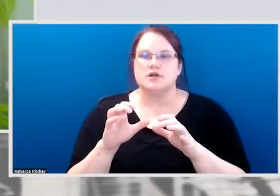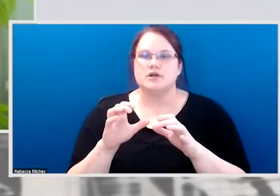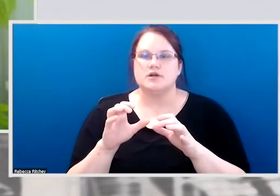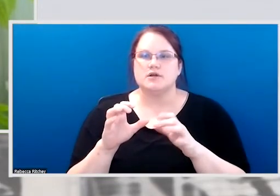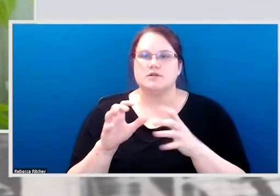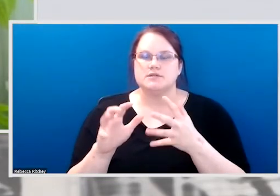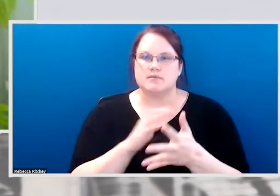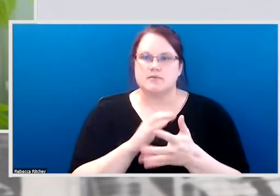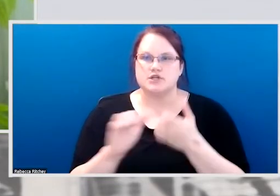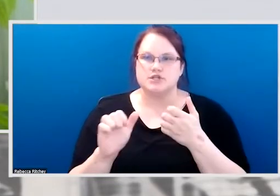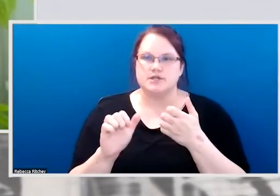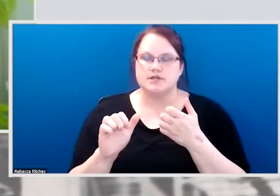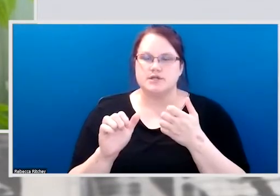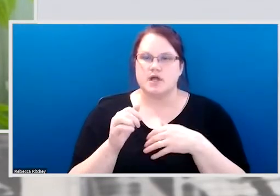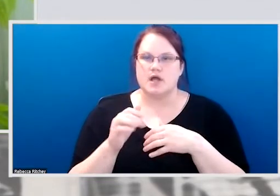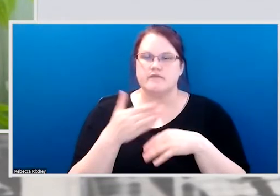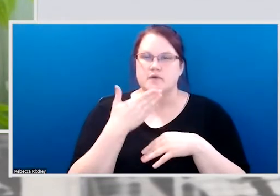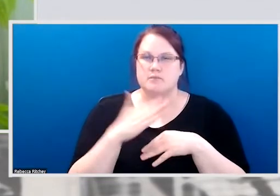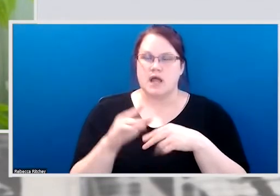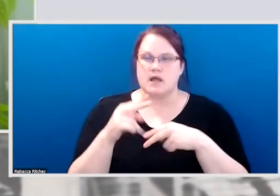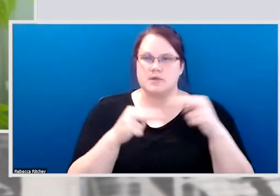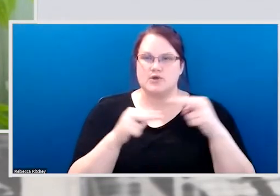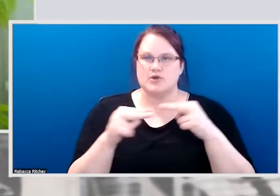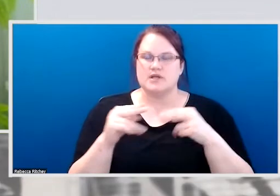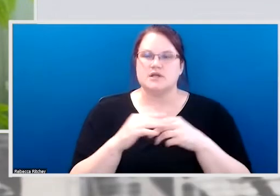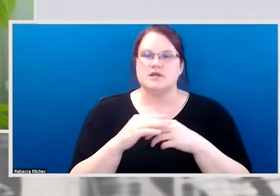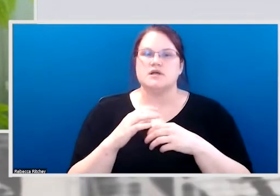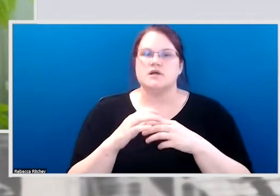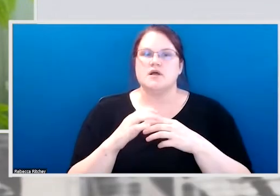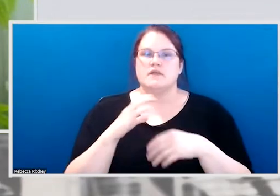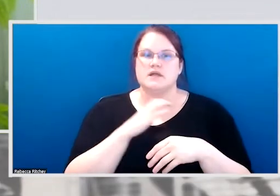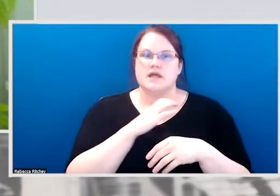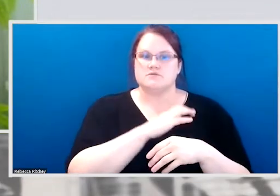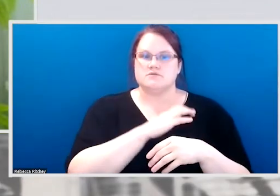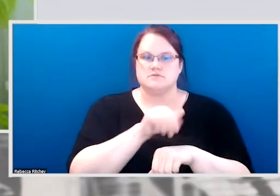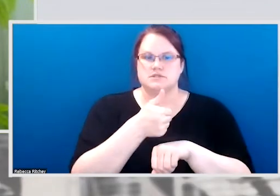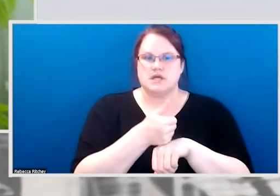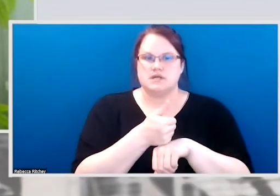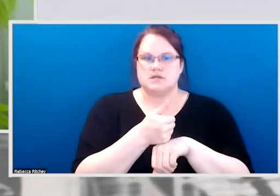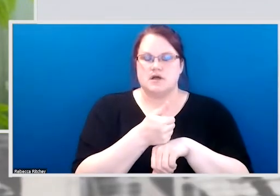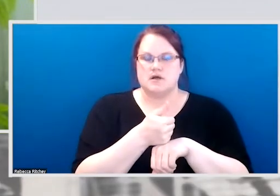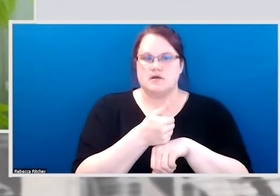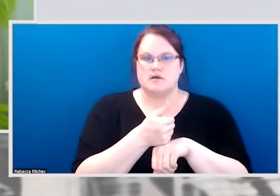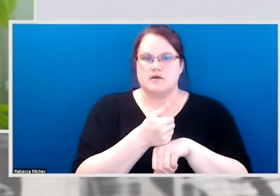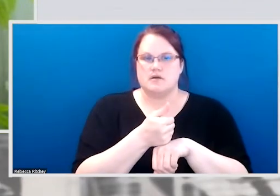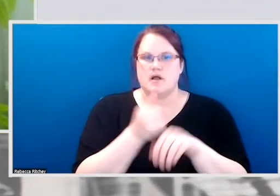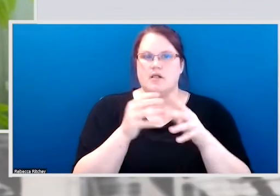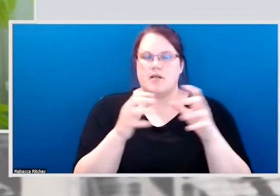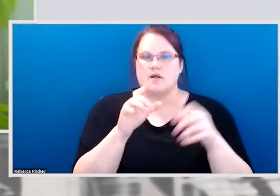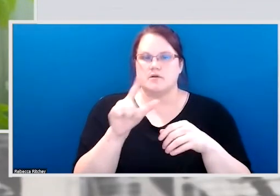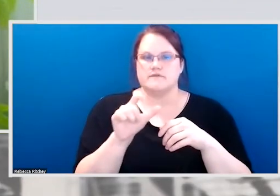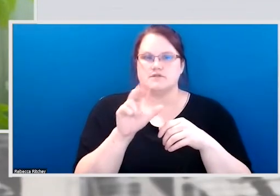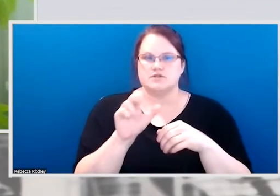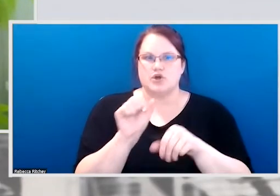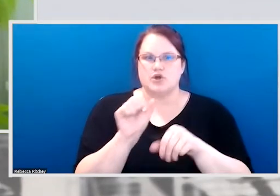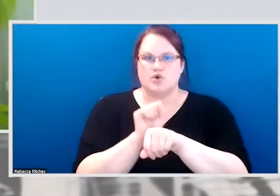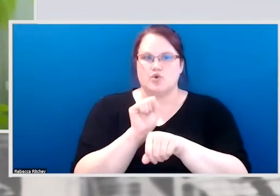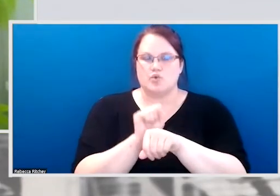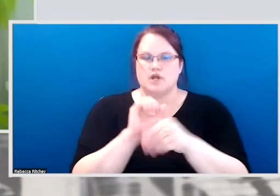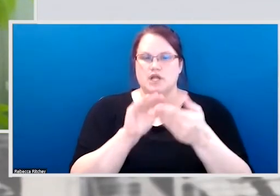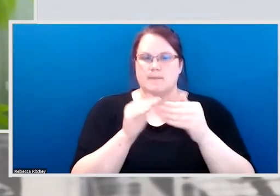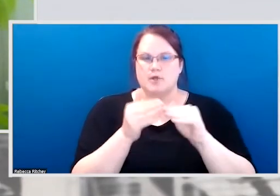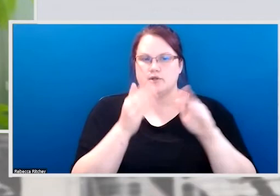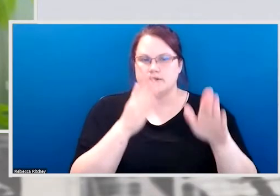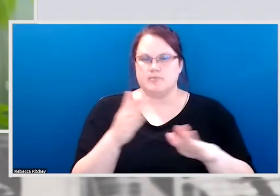building. City planning really sets the table for what the future of that site's going to be. They're the ones doing a lot of the zoning work. They're doing the community plans that